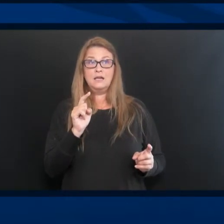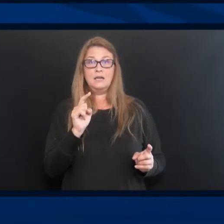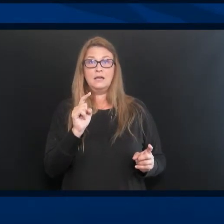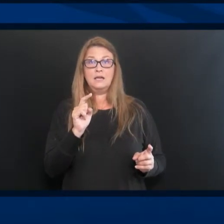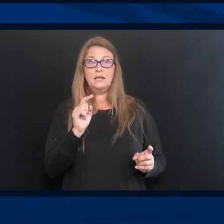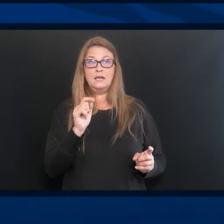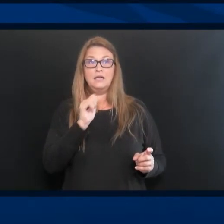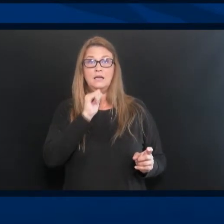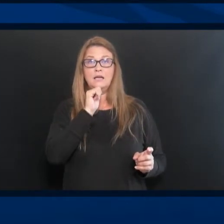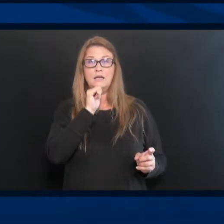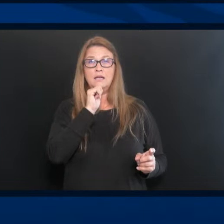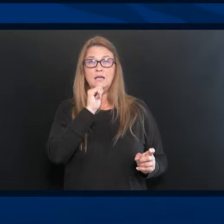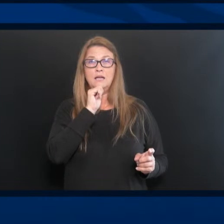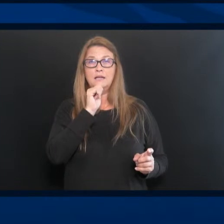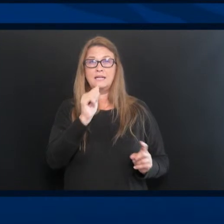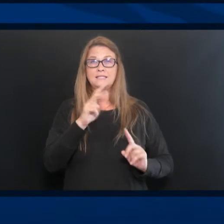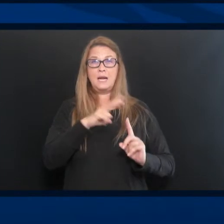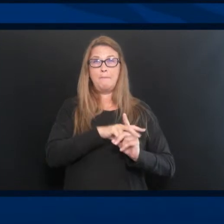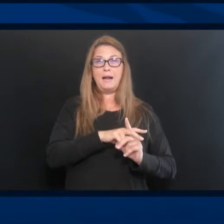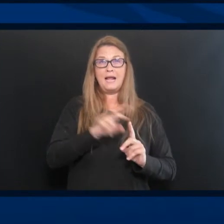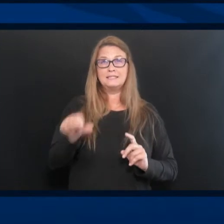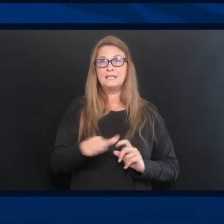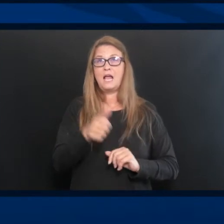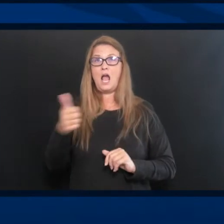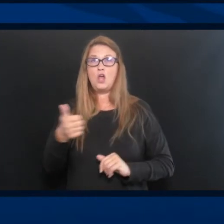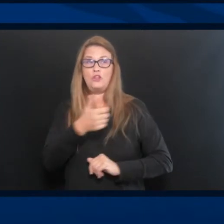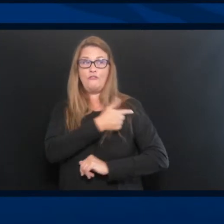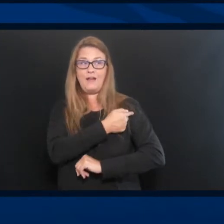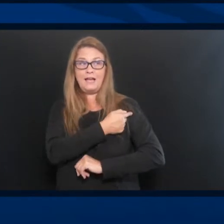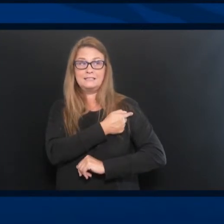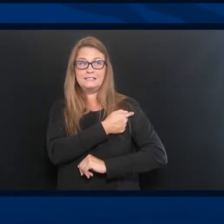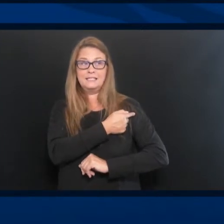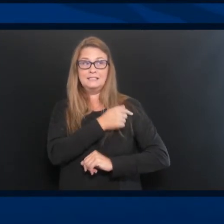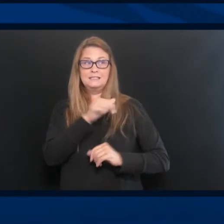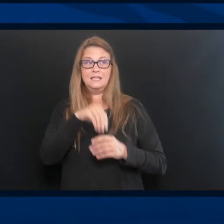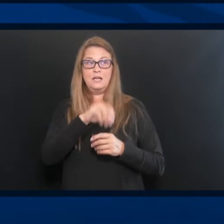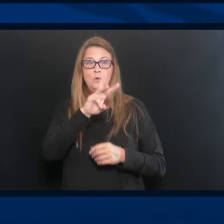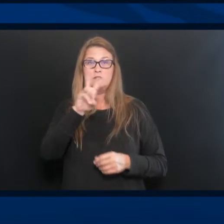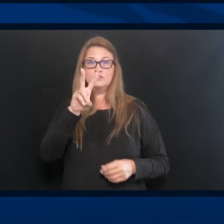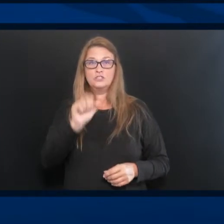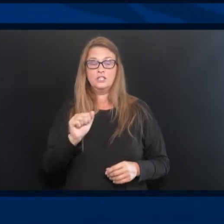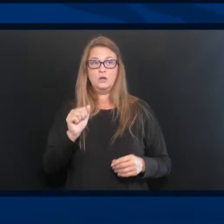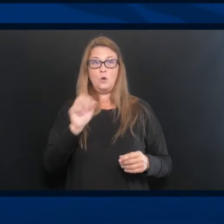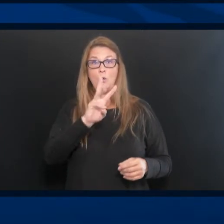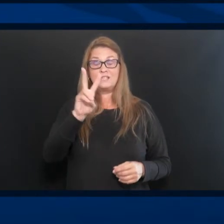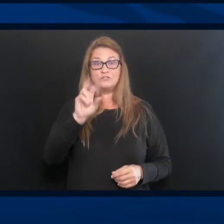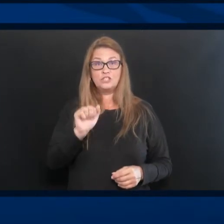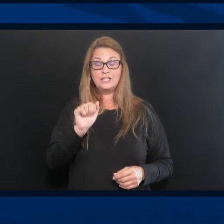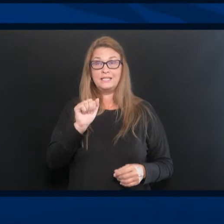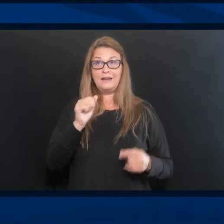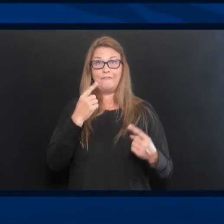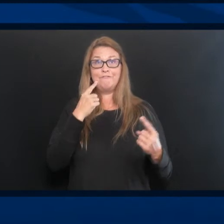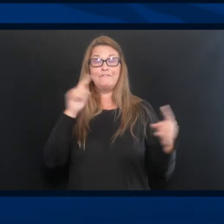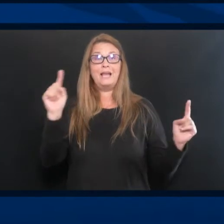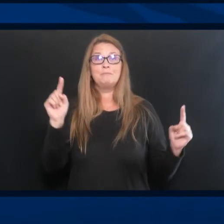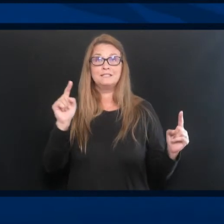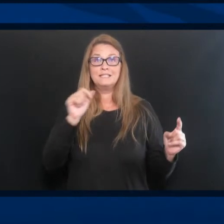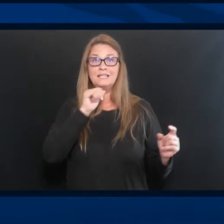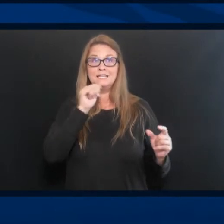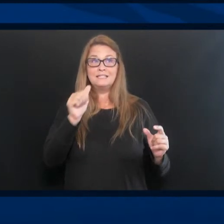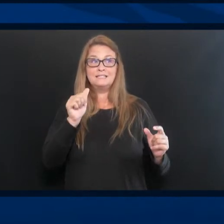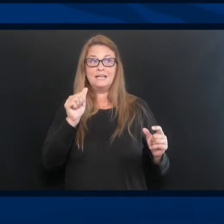the other immunizations in West Virginia. West Virginia famously is one of only 2 states in the country which does not allow for